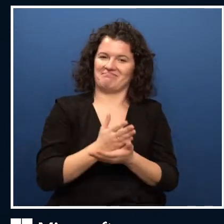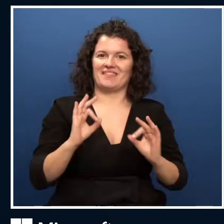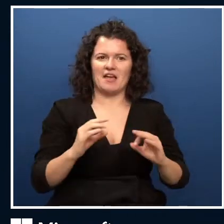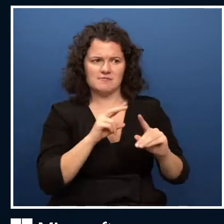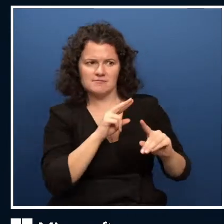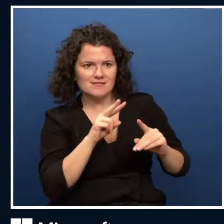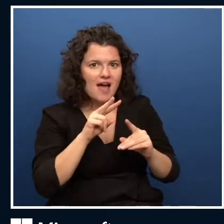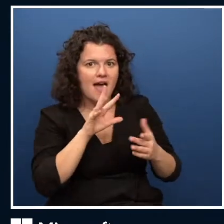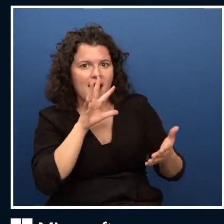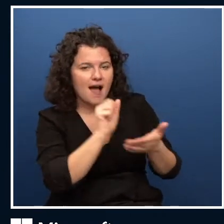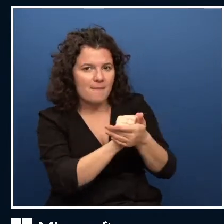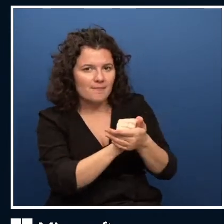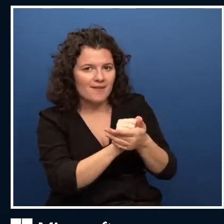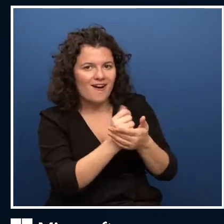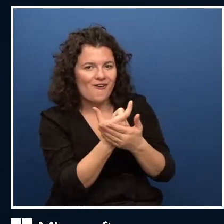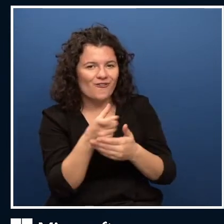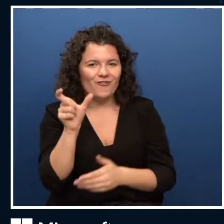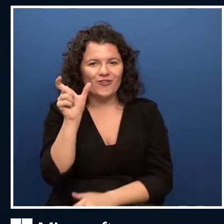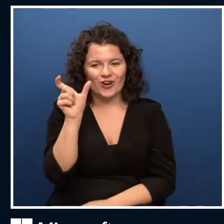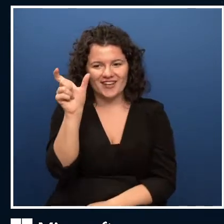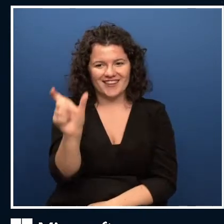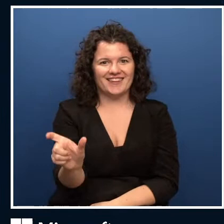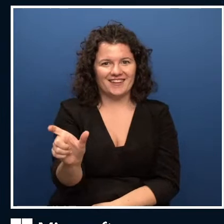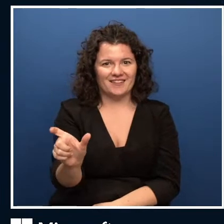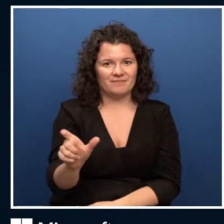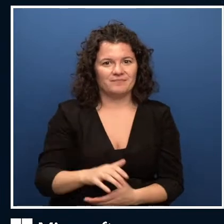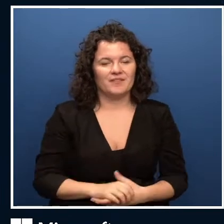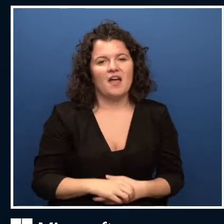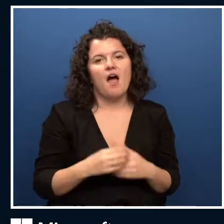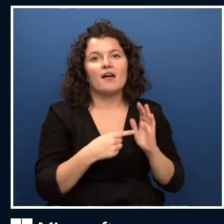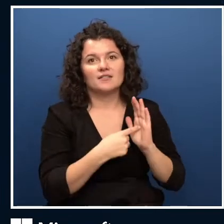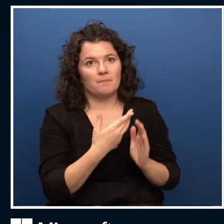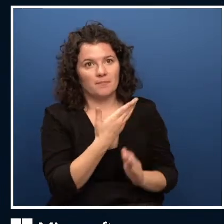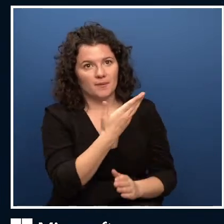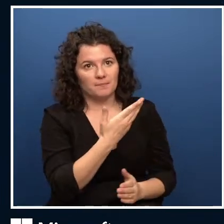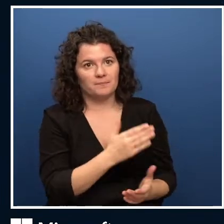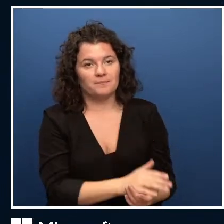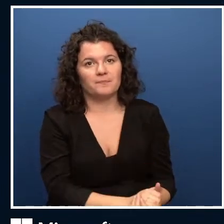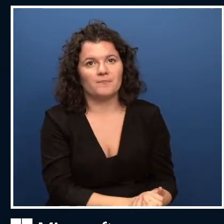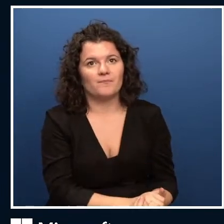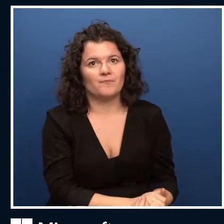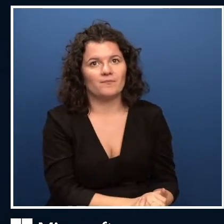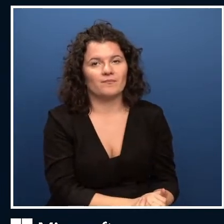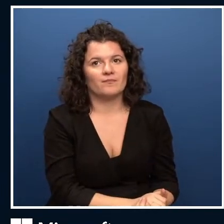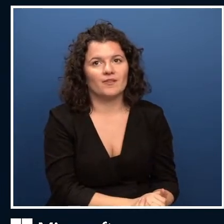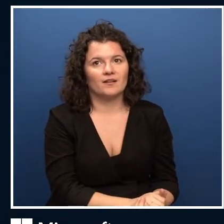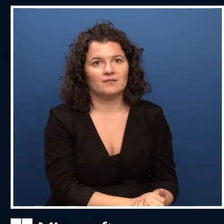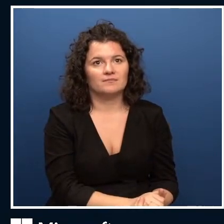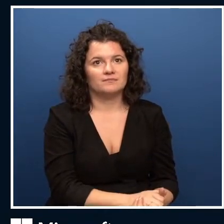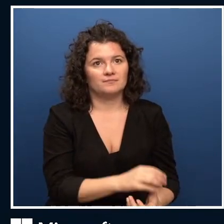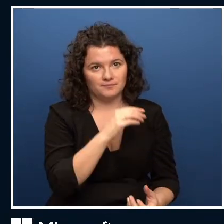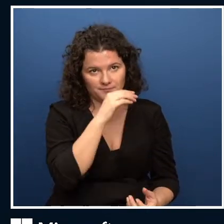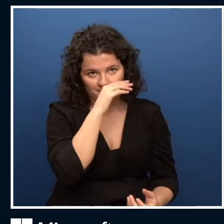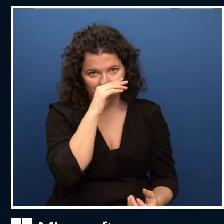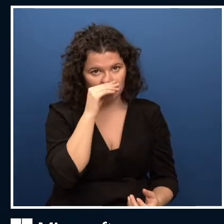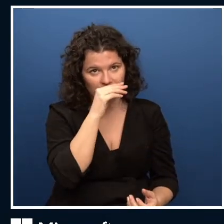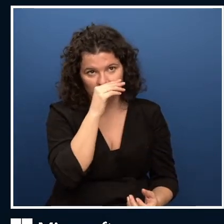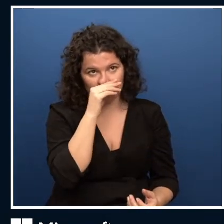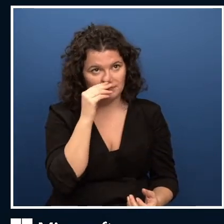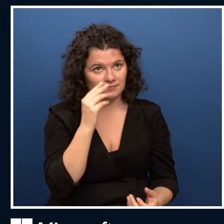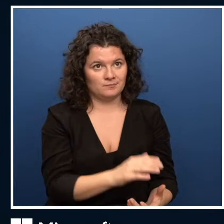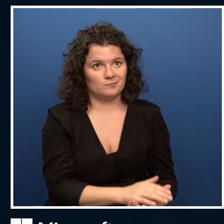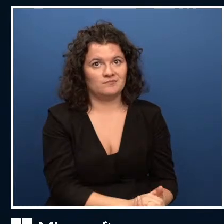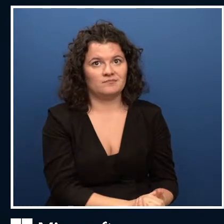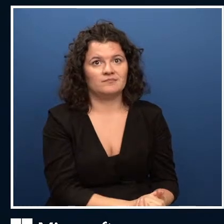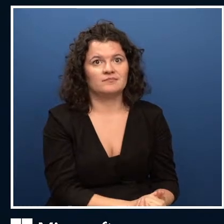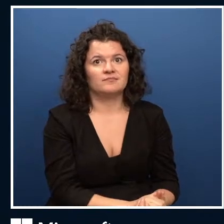these different sign language poses. Now, I did talk about transfer learning earlier. I